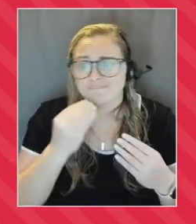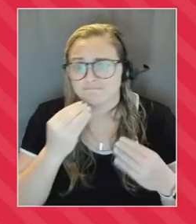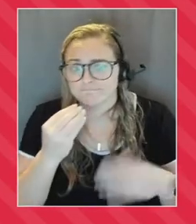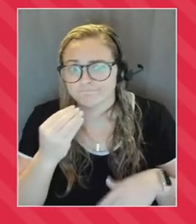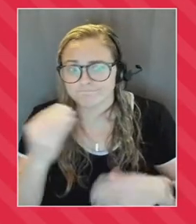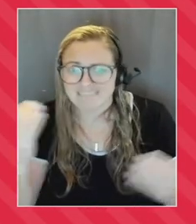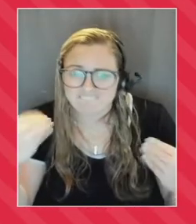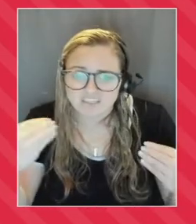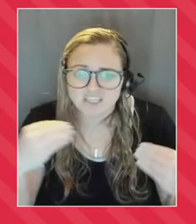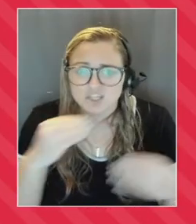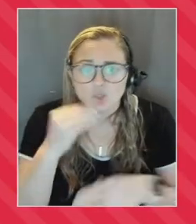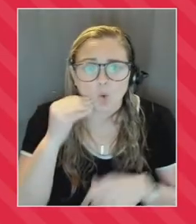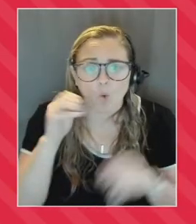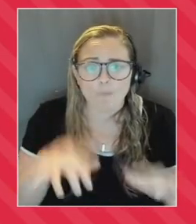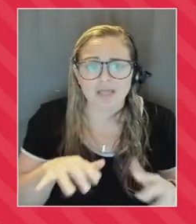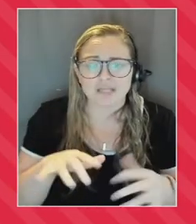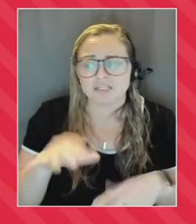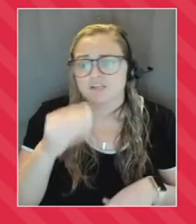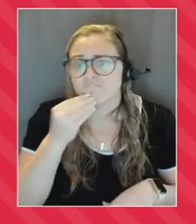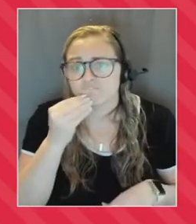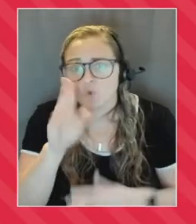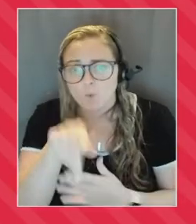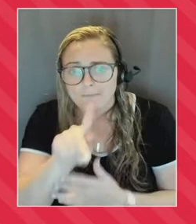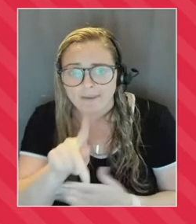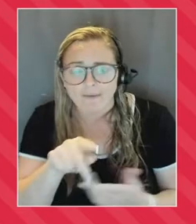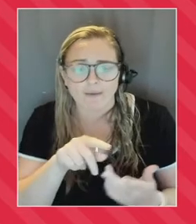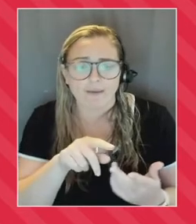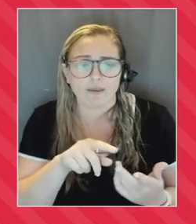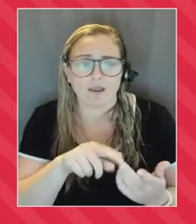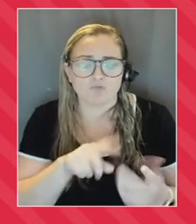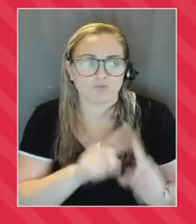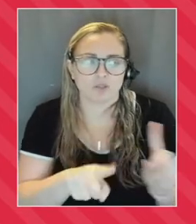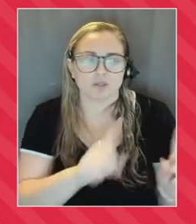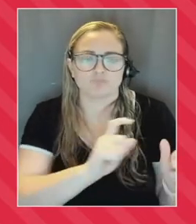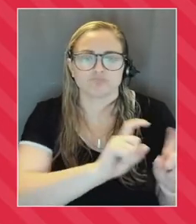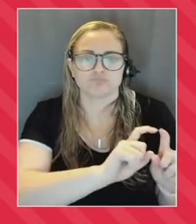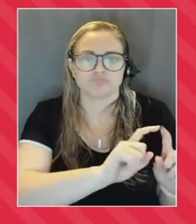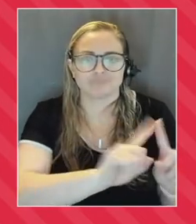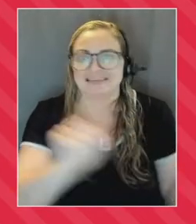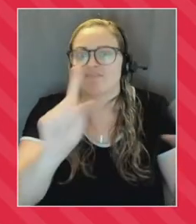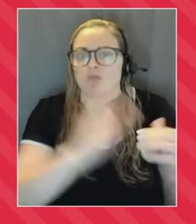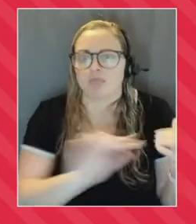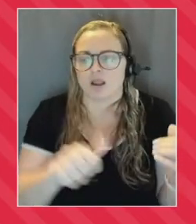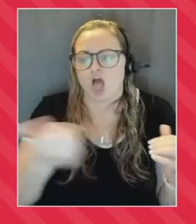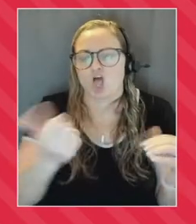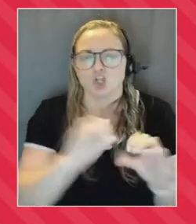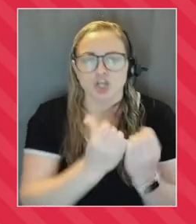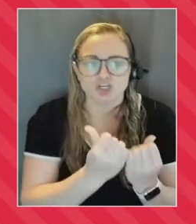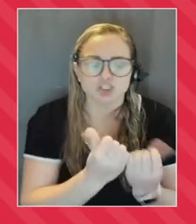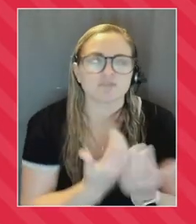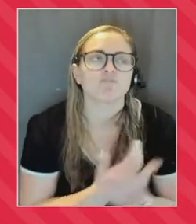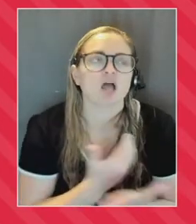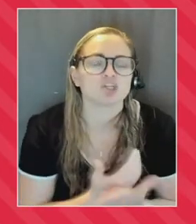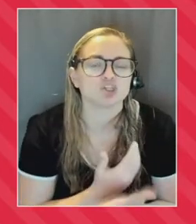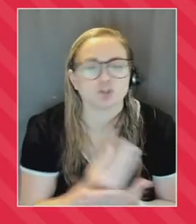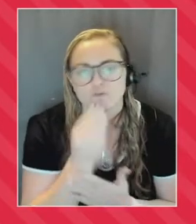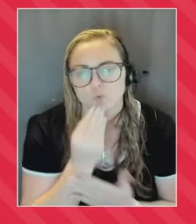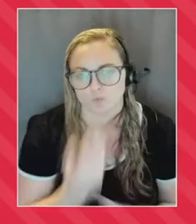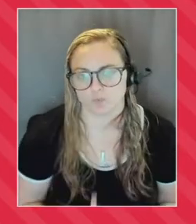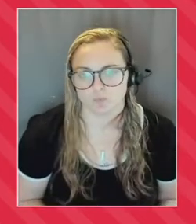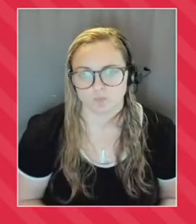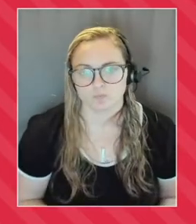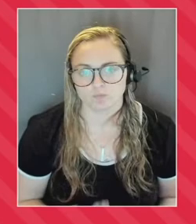food banks. It really differentiates from other agencies. It's fresh. When they saw that